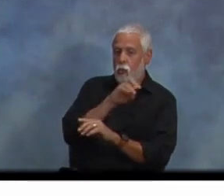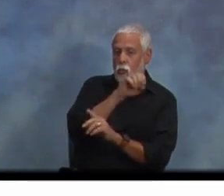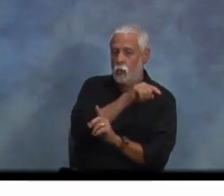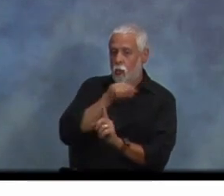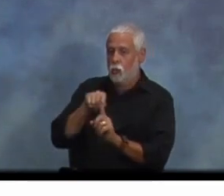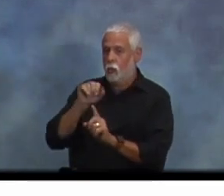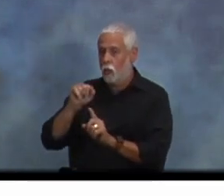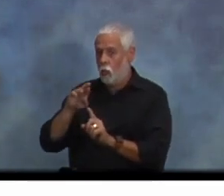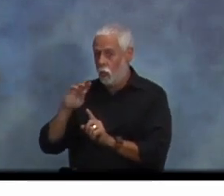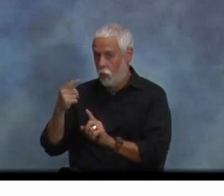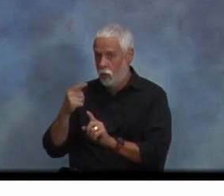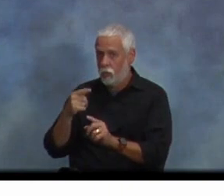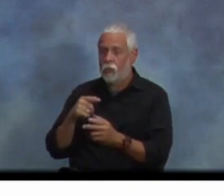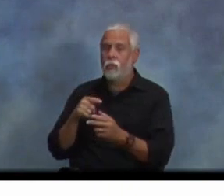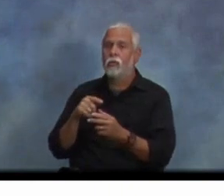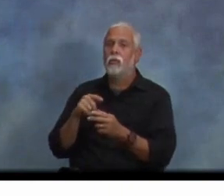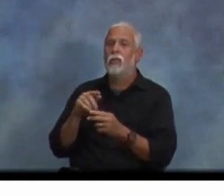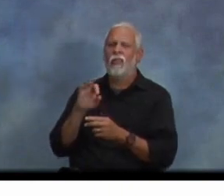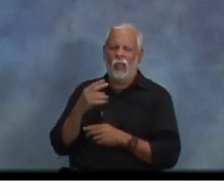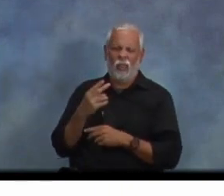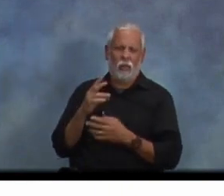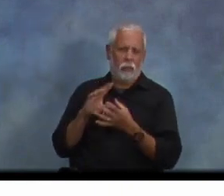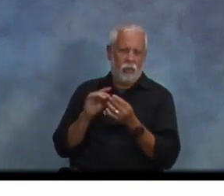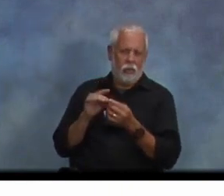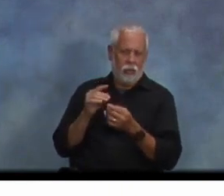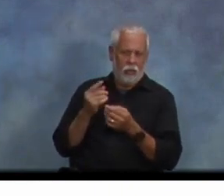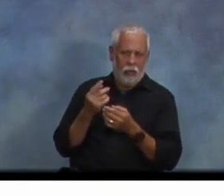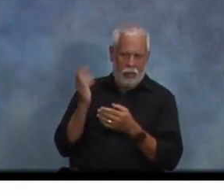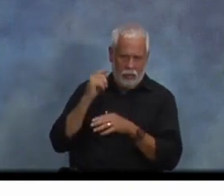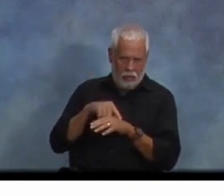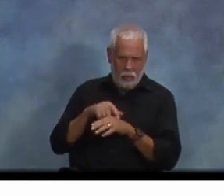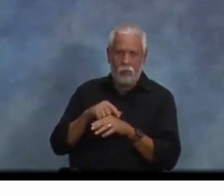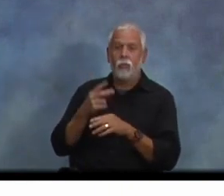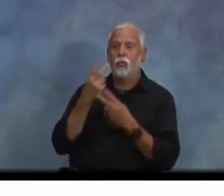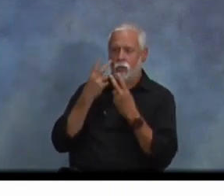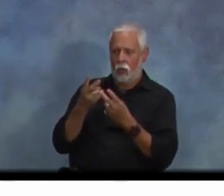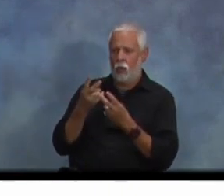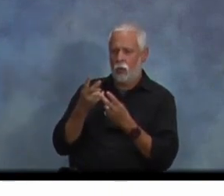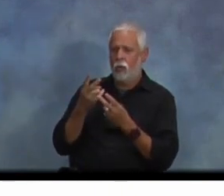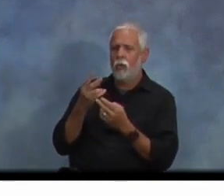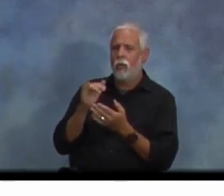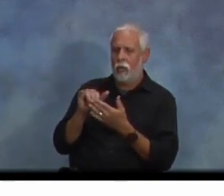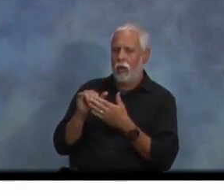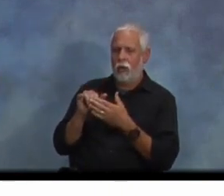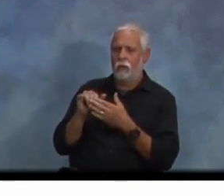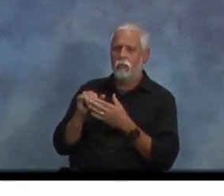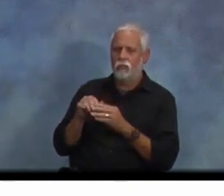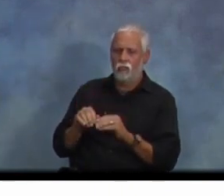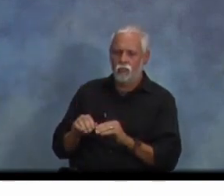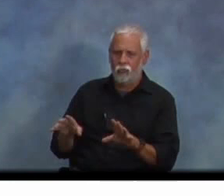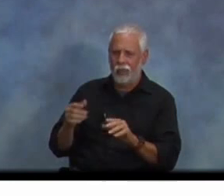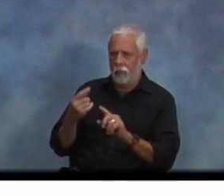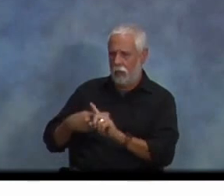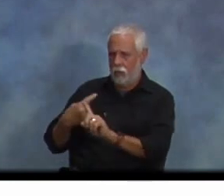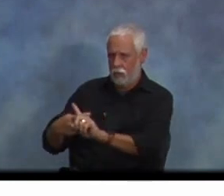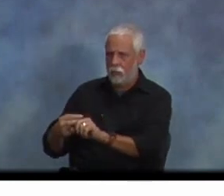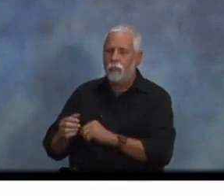August. When Fletch presented those to you, you saw those sort of put out each